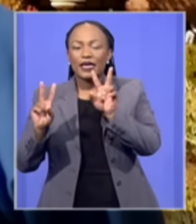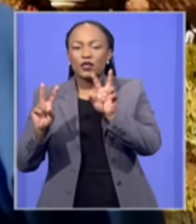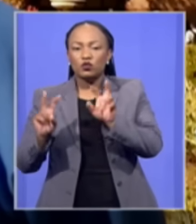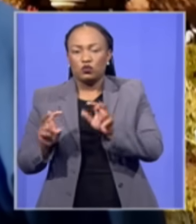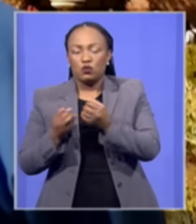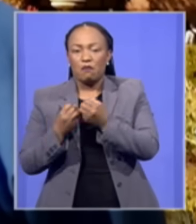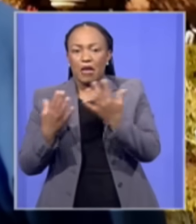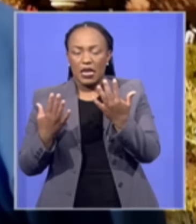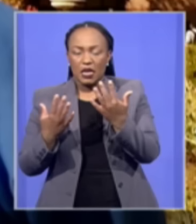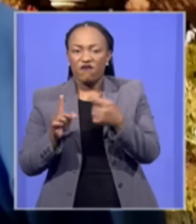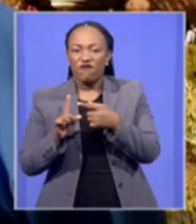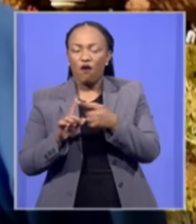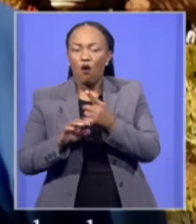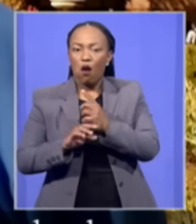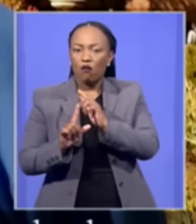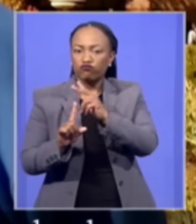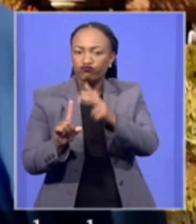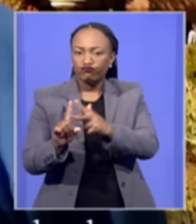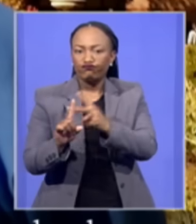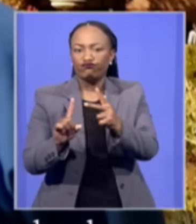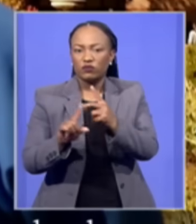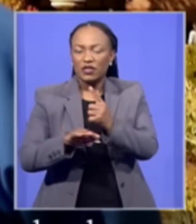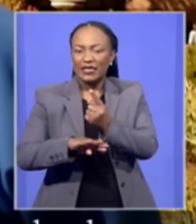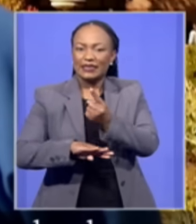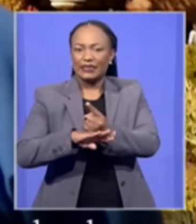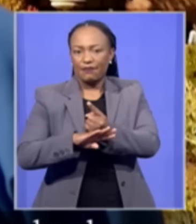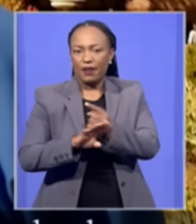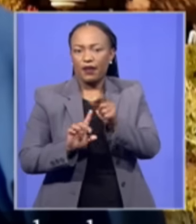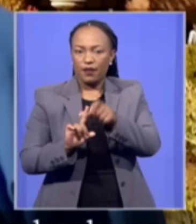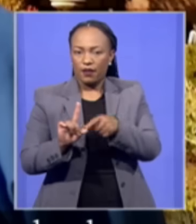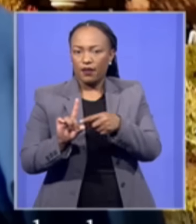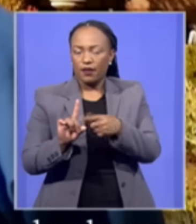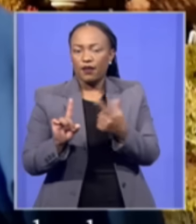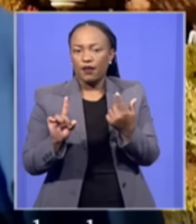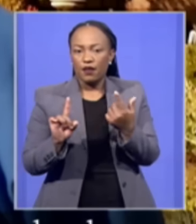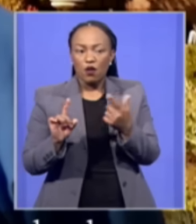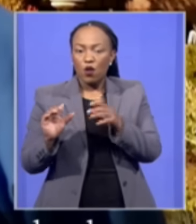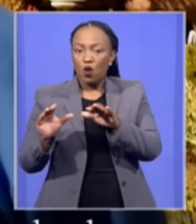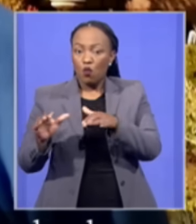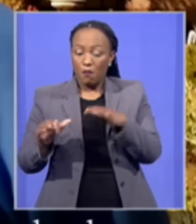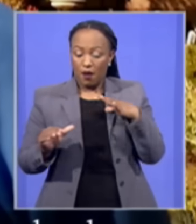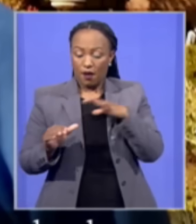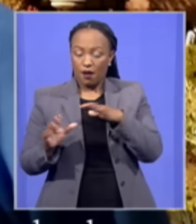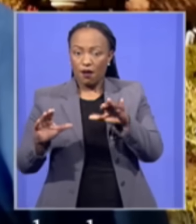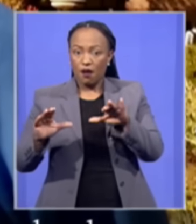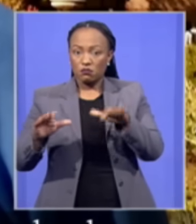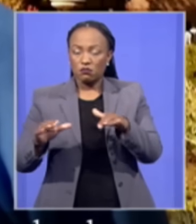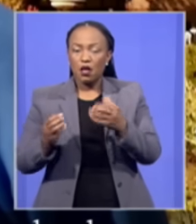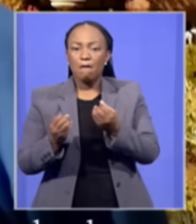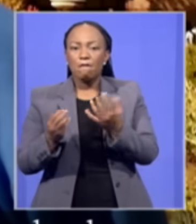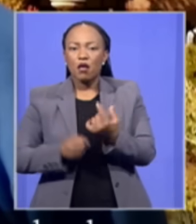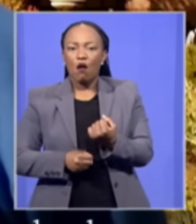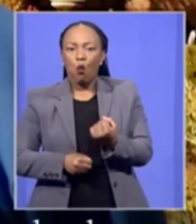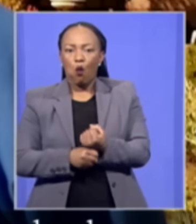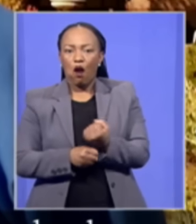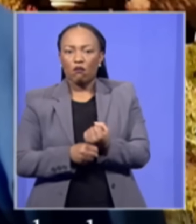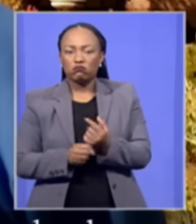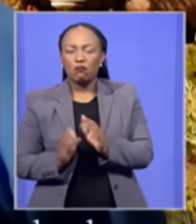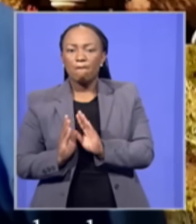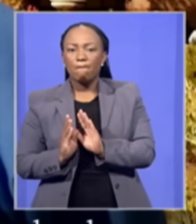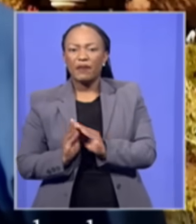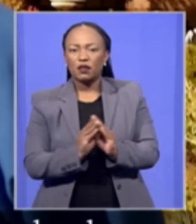to the councillor or group of councillors who have absconded very crucial council meetings